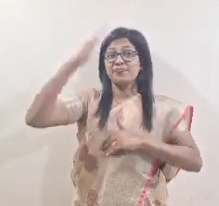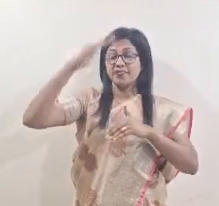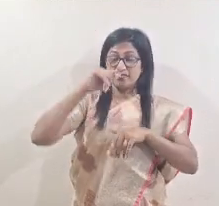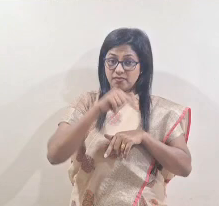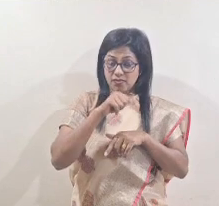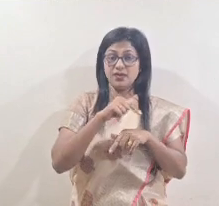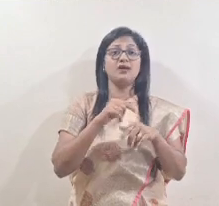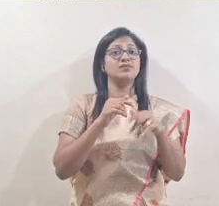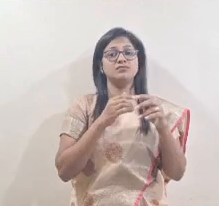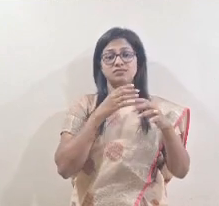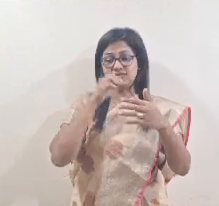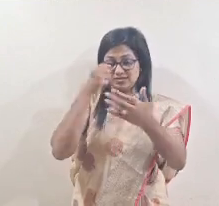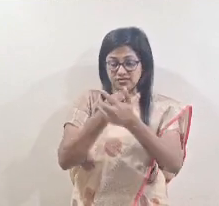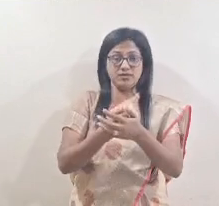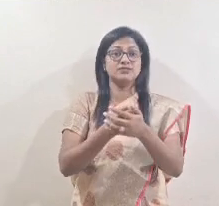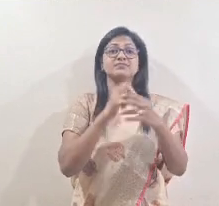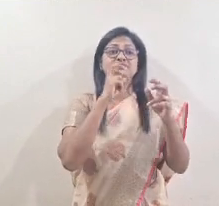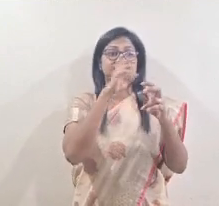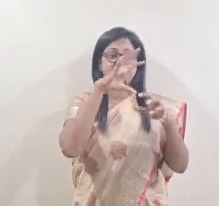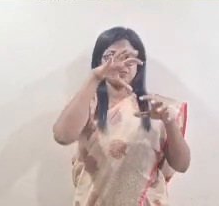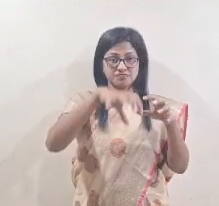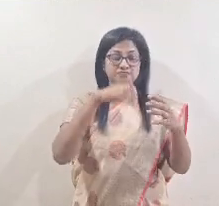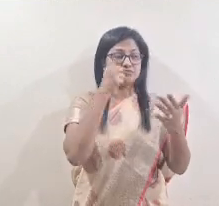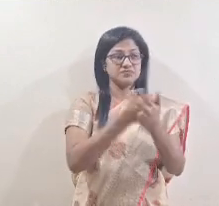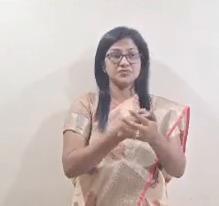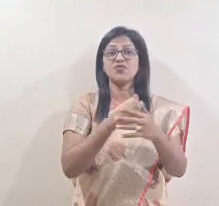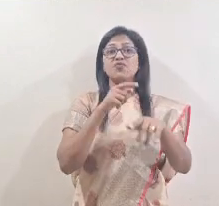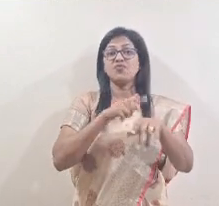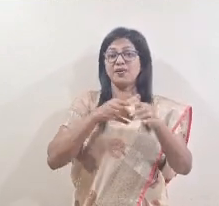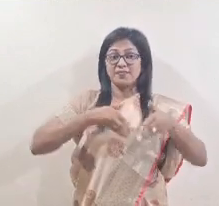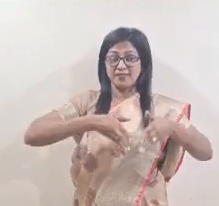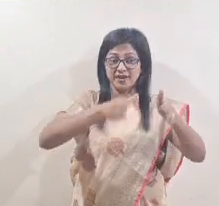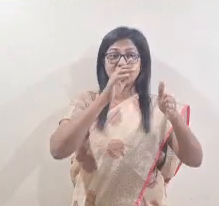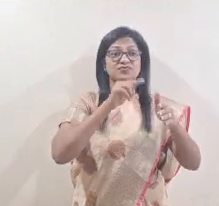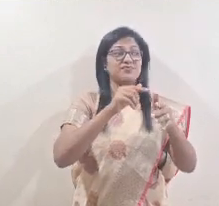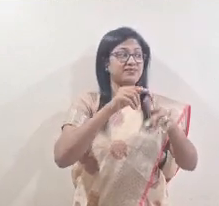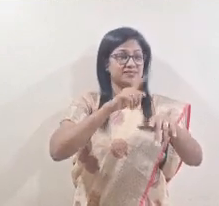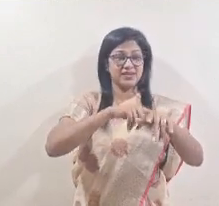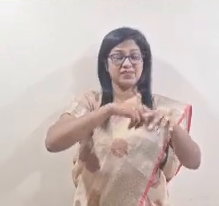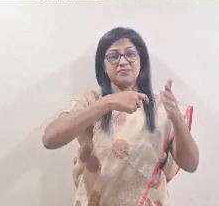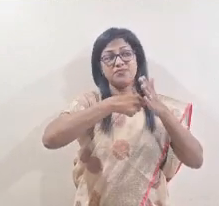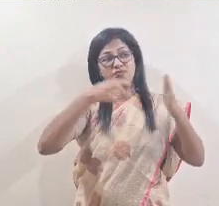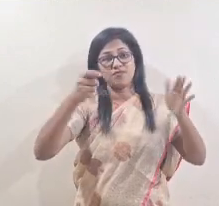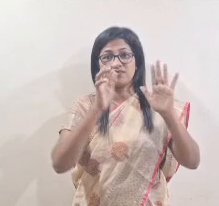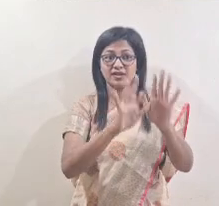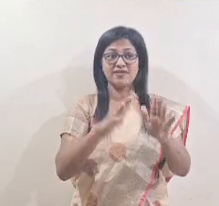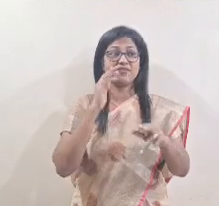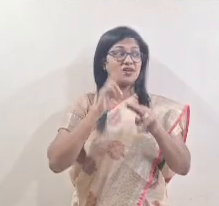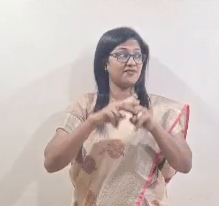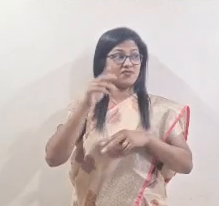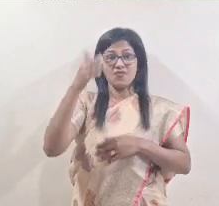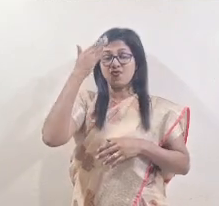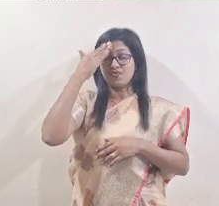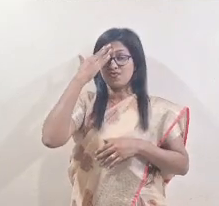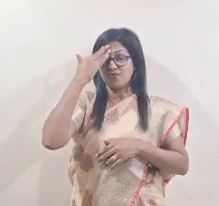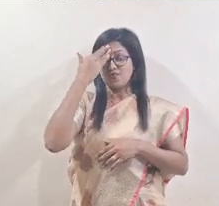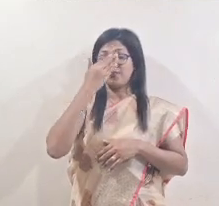to reach to the station, it takes a lot of travel time by road. So if they know about the